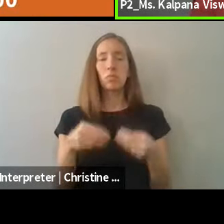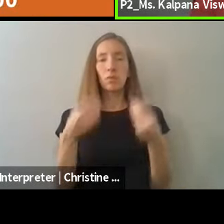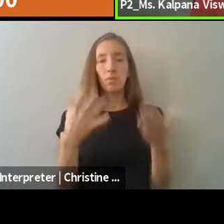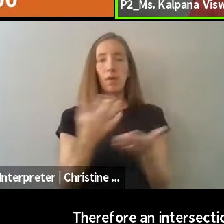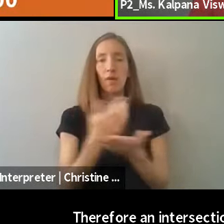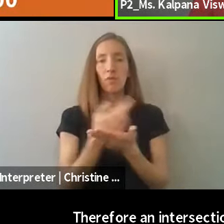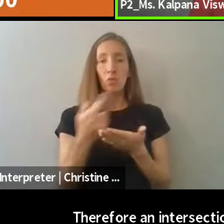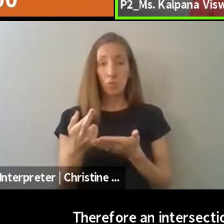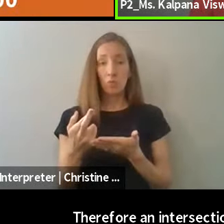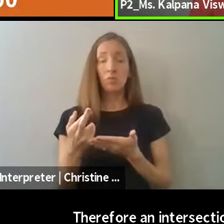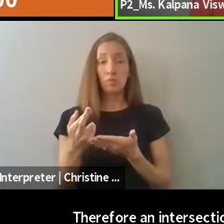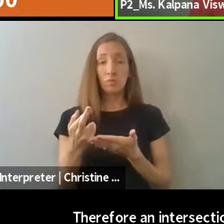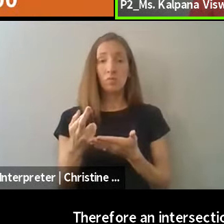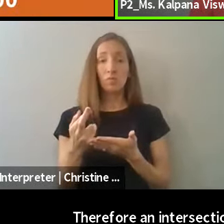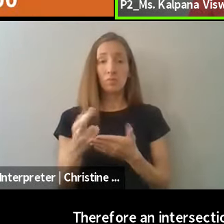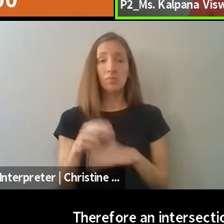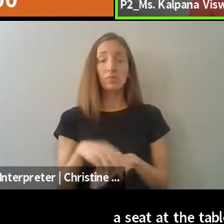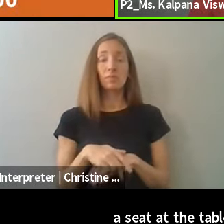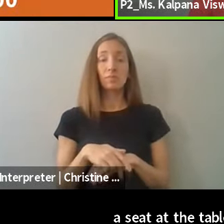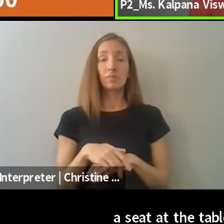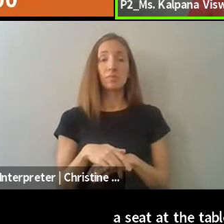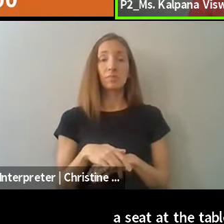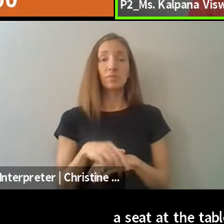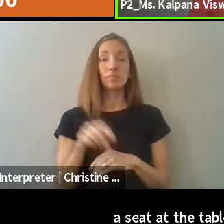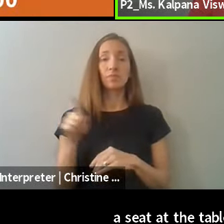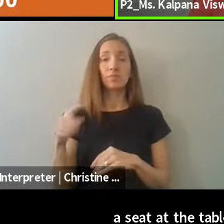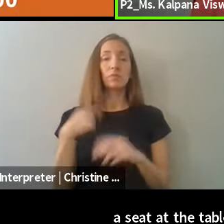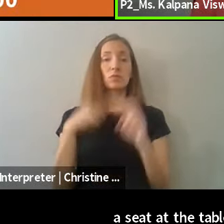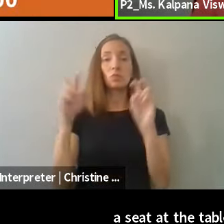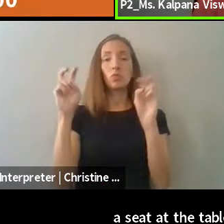I quote Caroline Moser, who says that gender